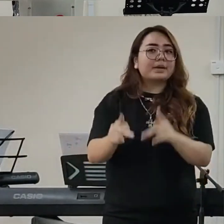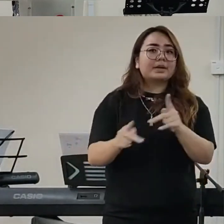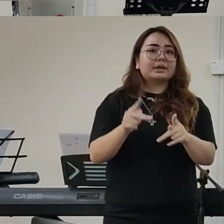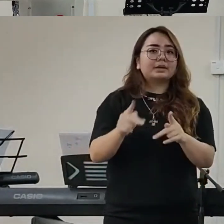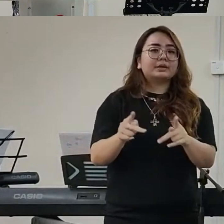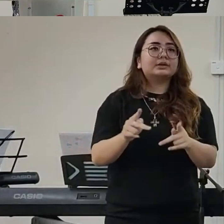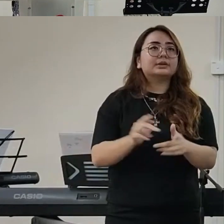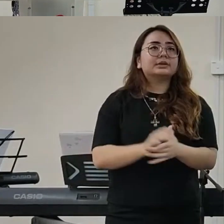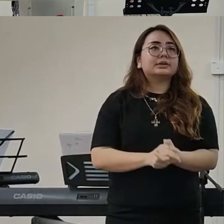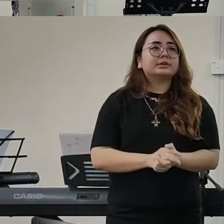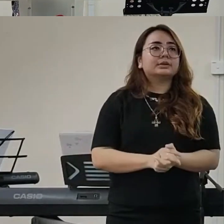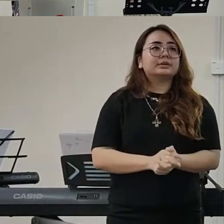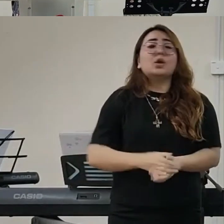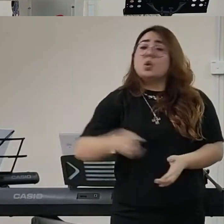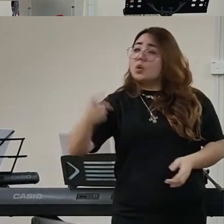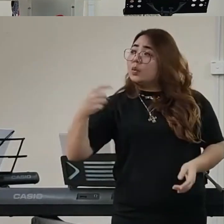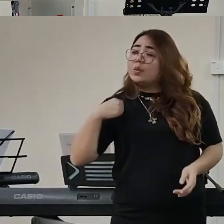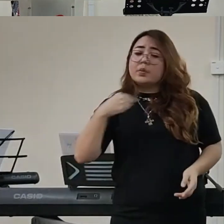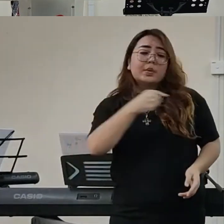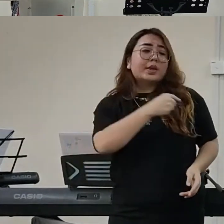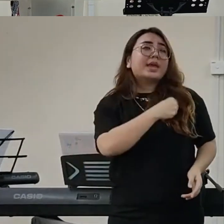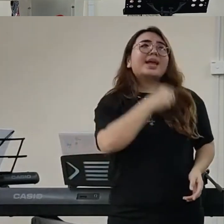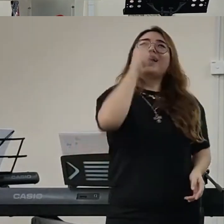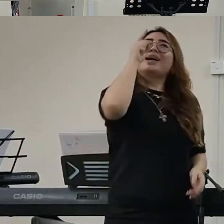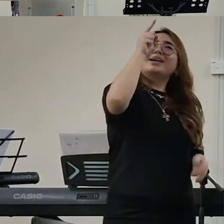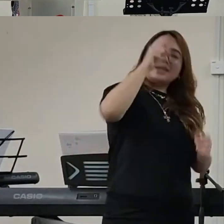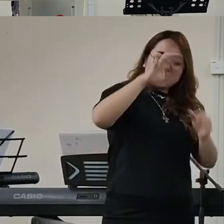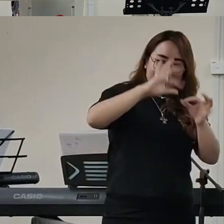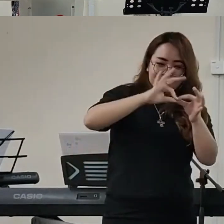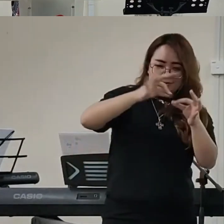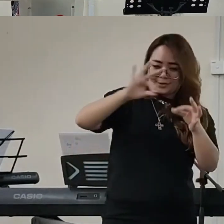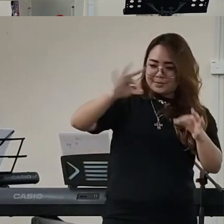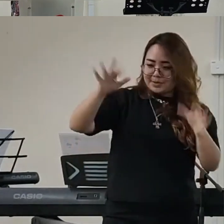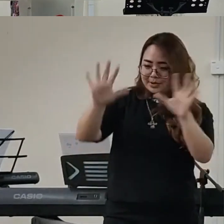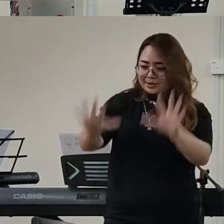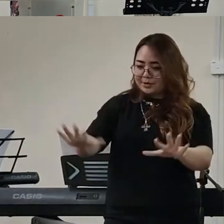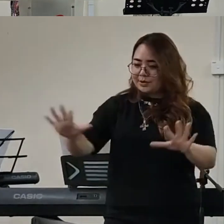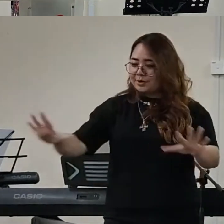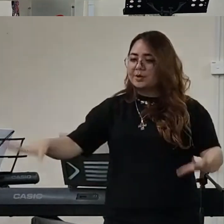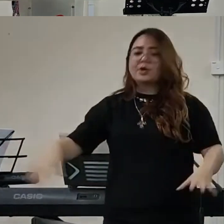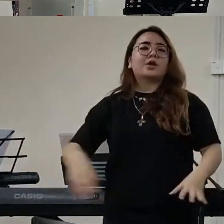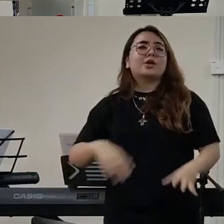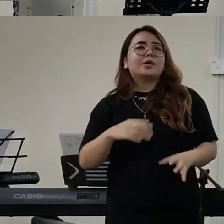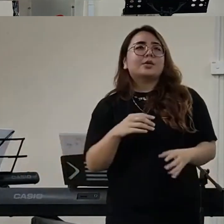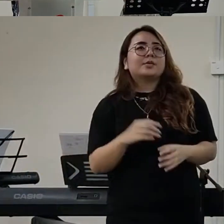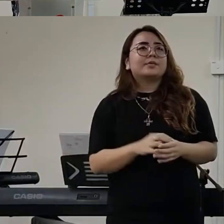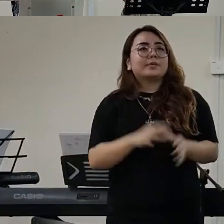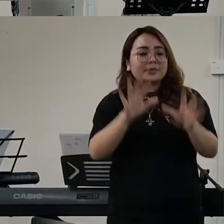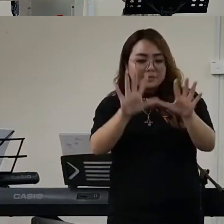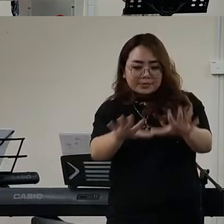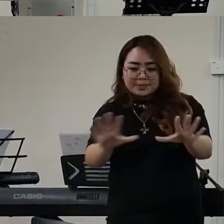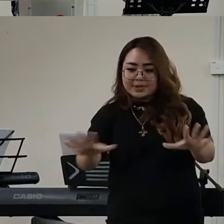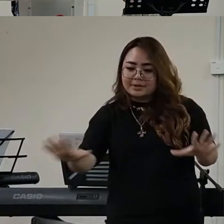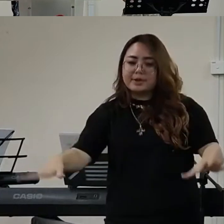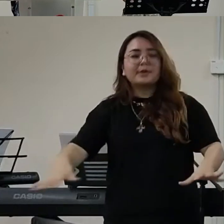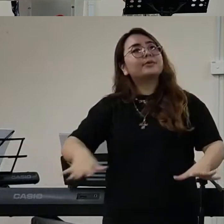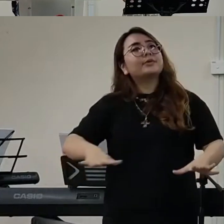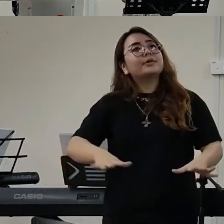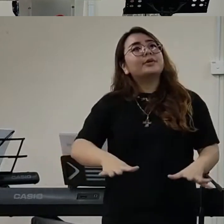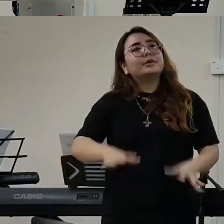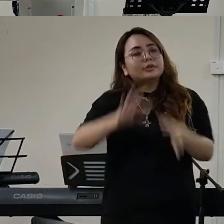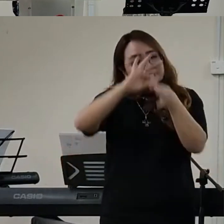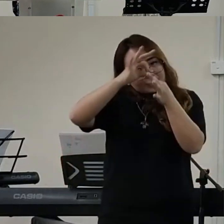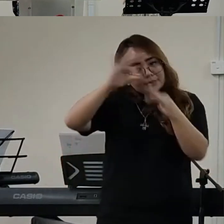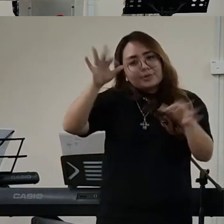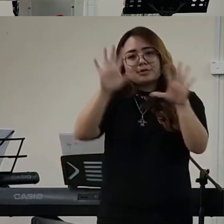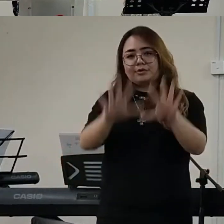the spiritual children of Abraham, Isaac, and Jacob. Who can say amen? So we are Israel. He's directly